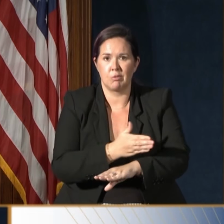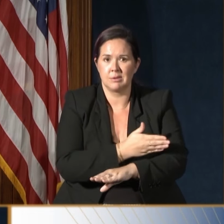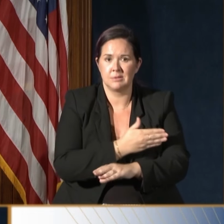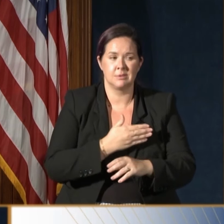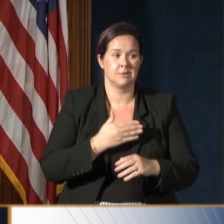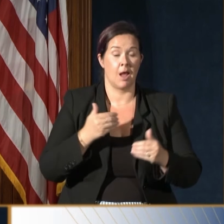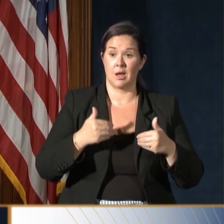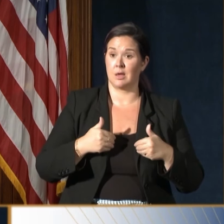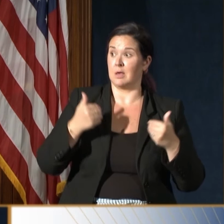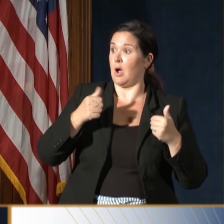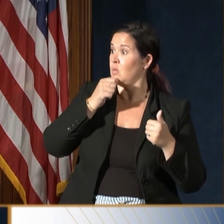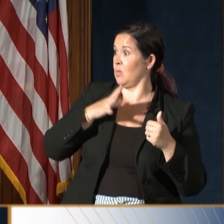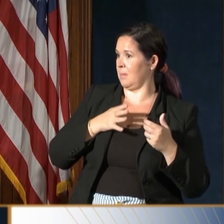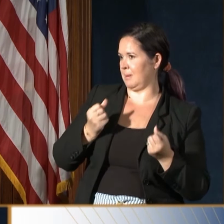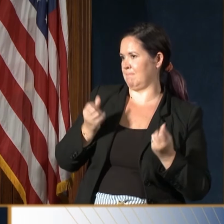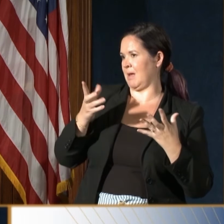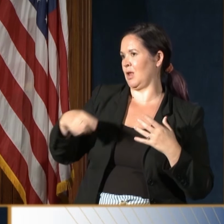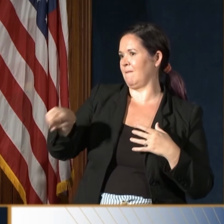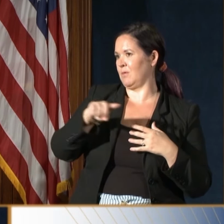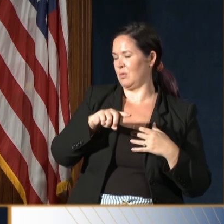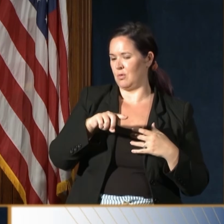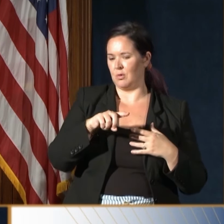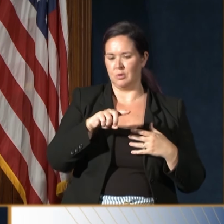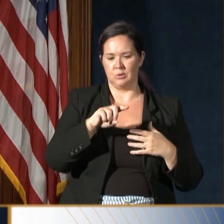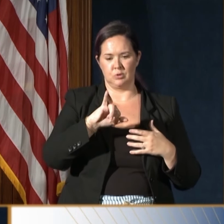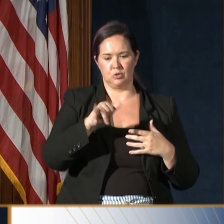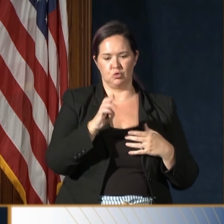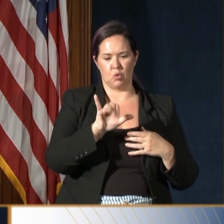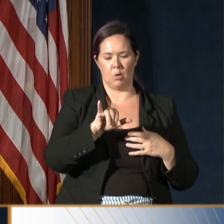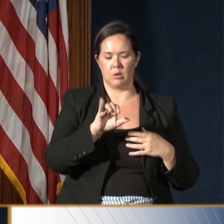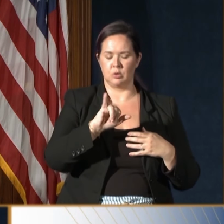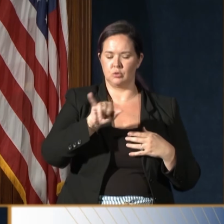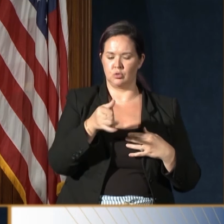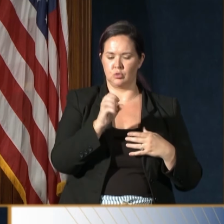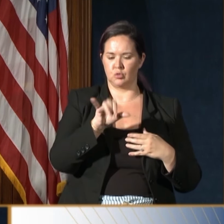you, I'm sure, named Joyce Bender in the room. Joyce, where are you?